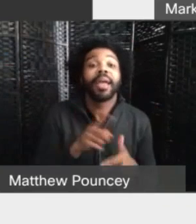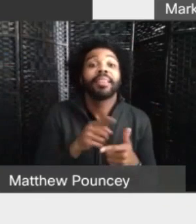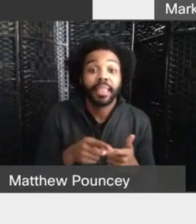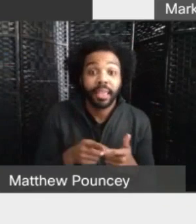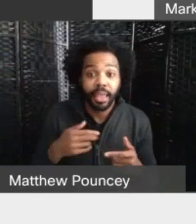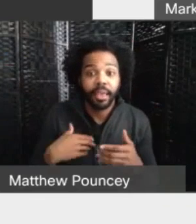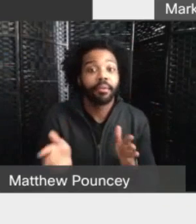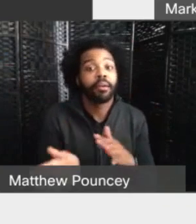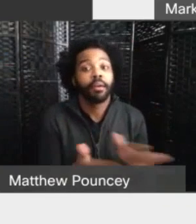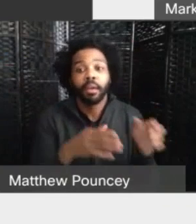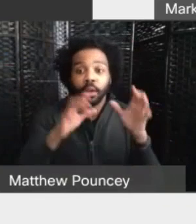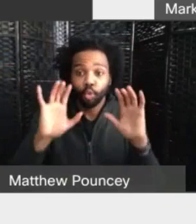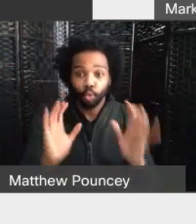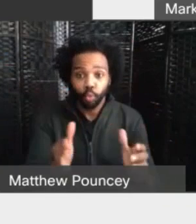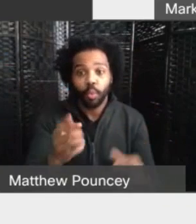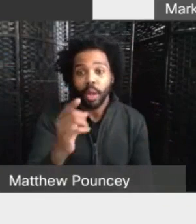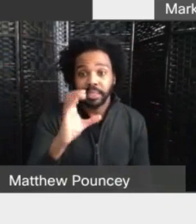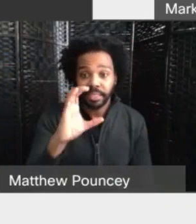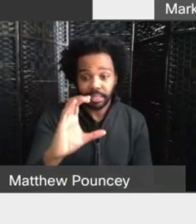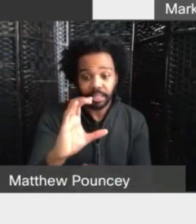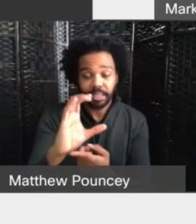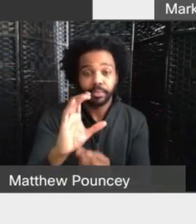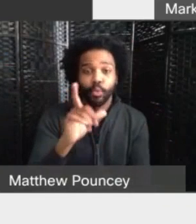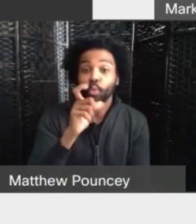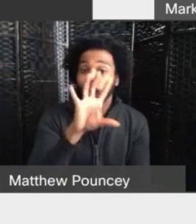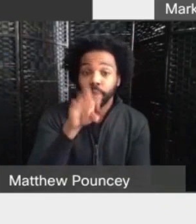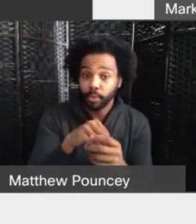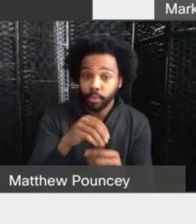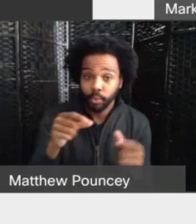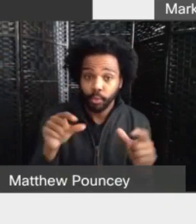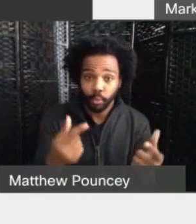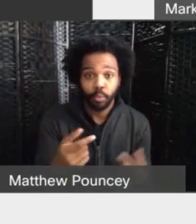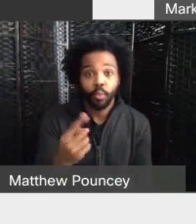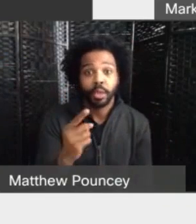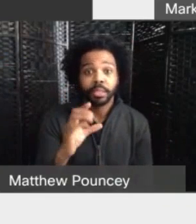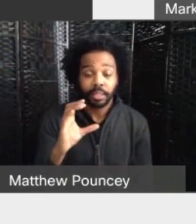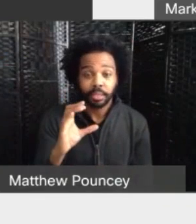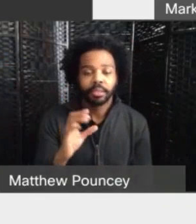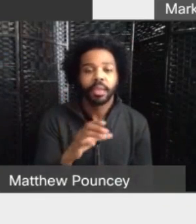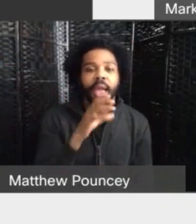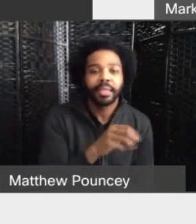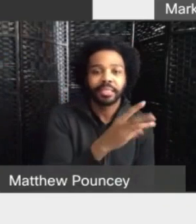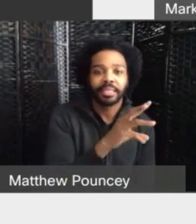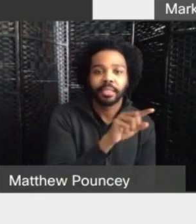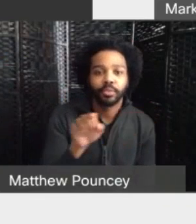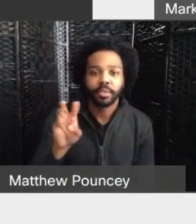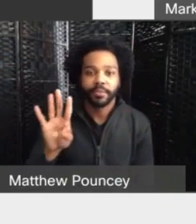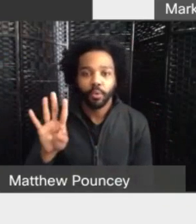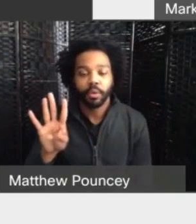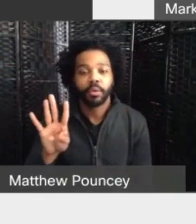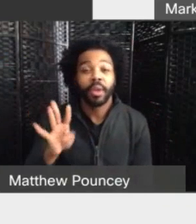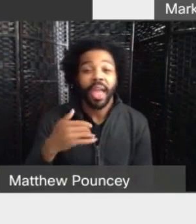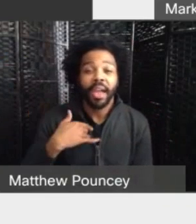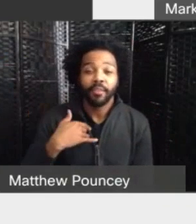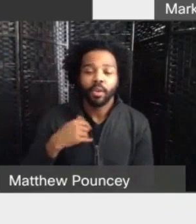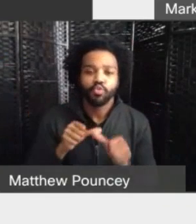1C would be people 16 to 64 with a chronic medical condition with increased